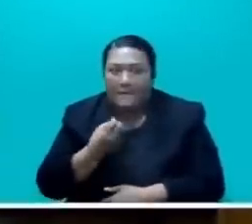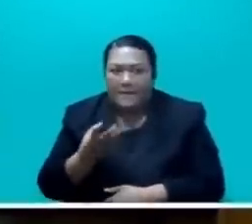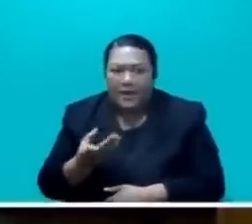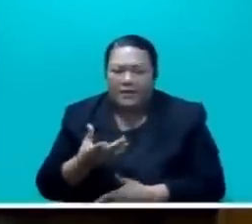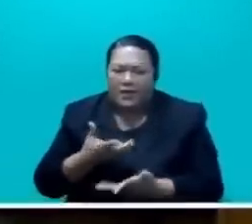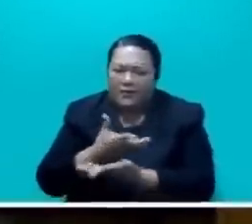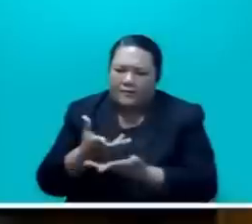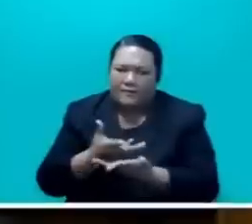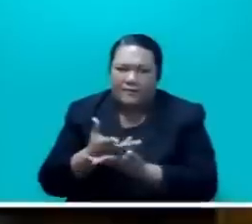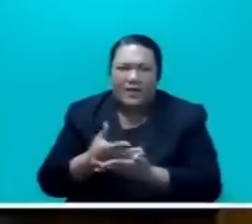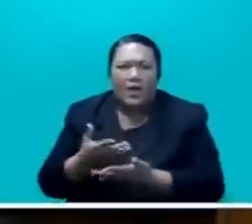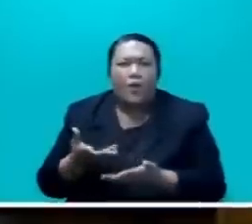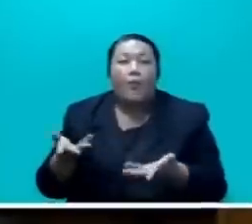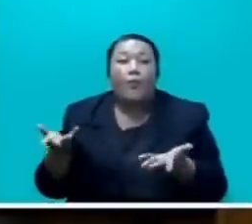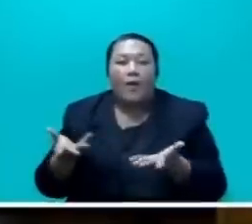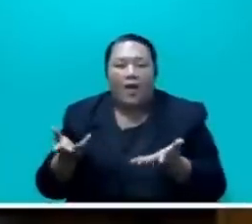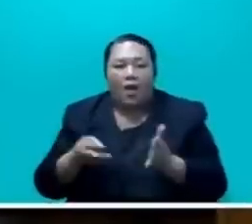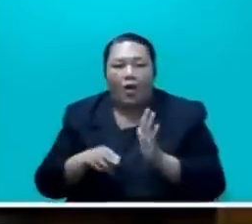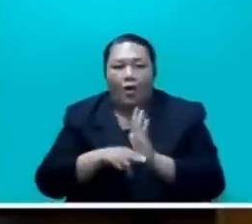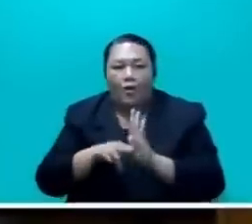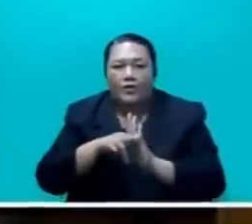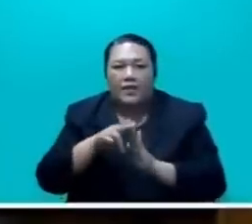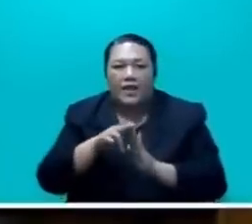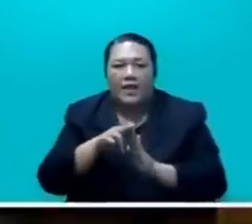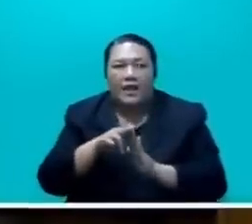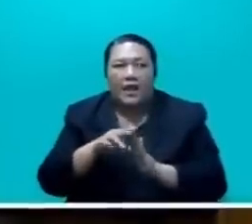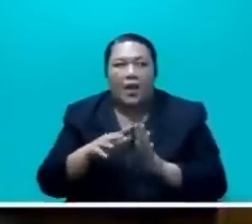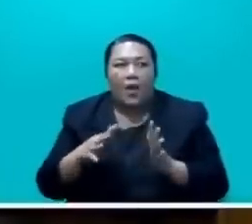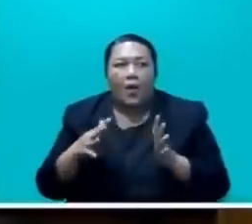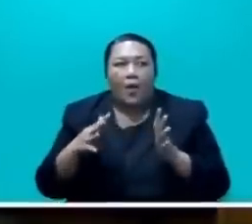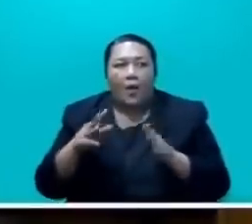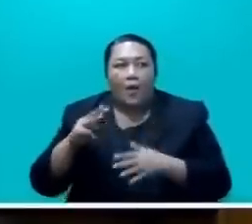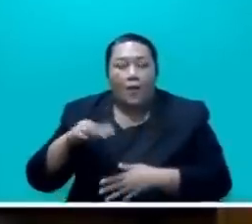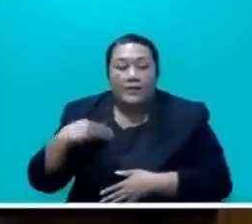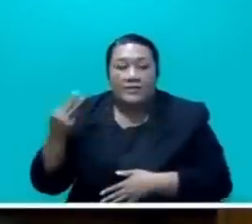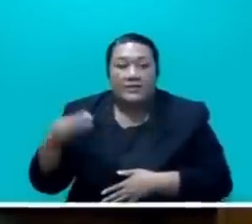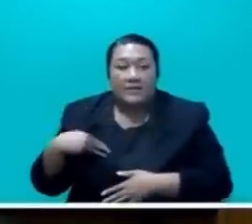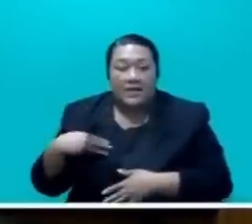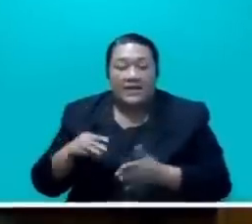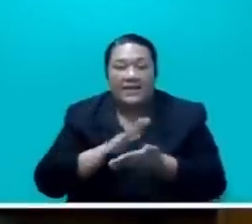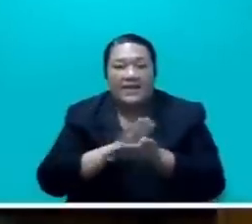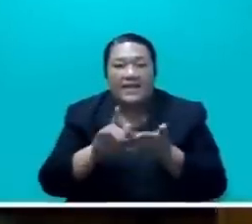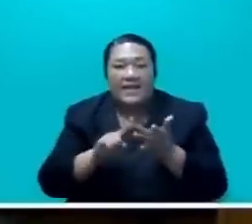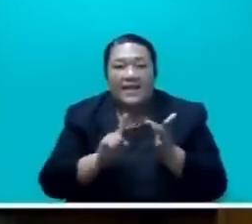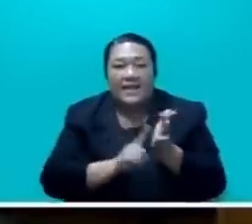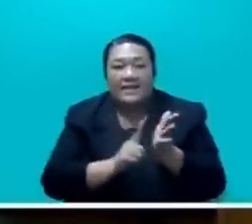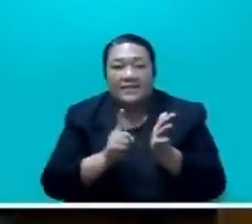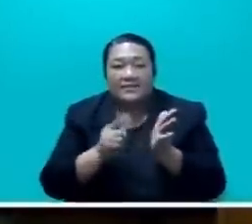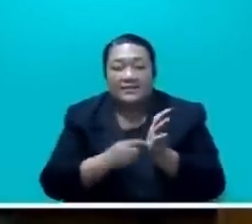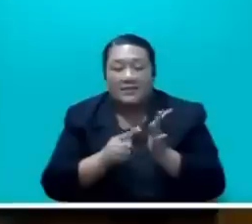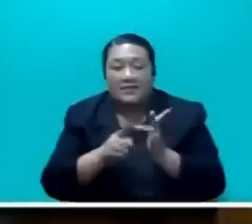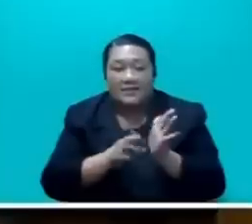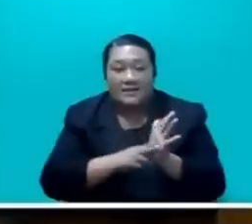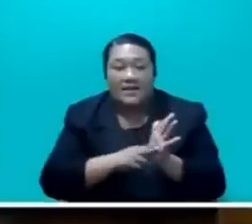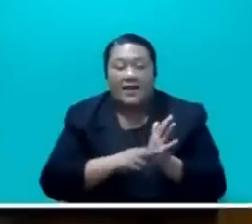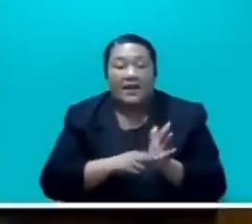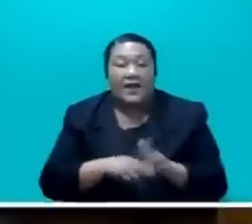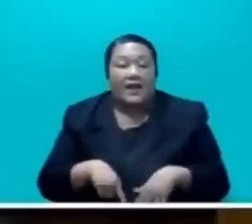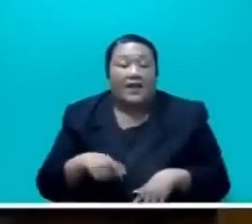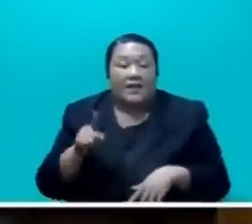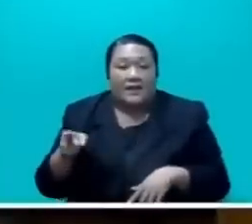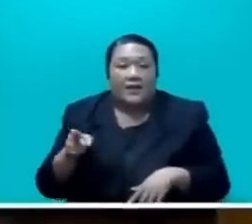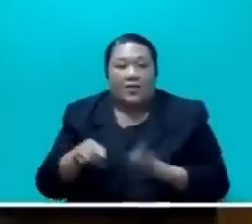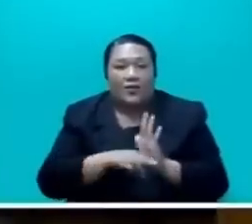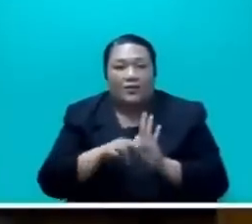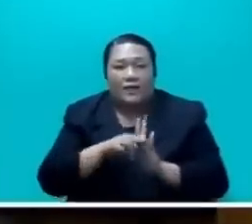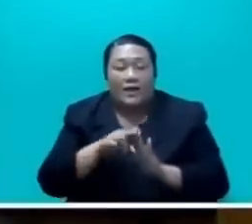Hilton Hotel of Washington Hilton after a prayer breakfast where I had promised those that were